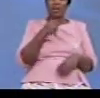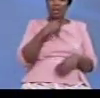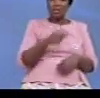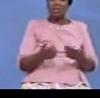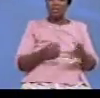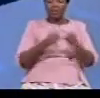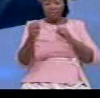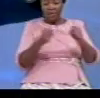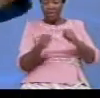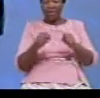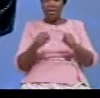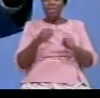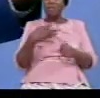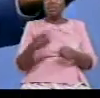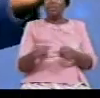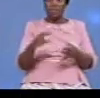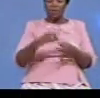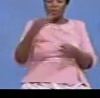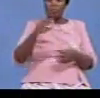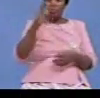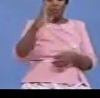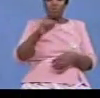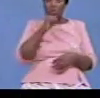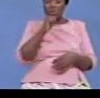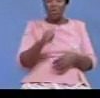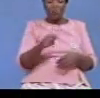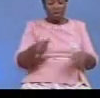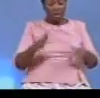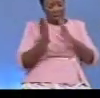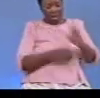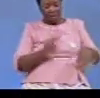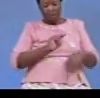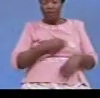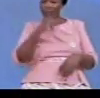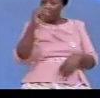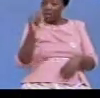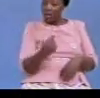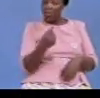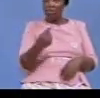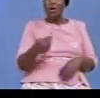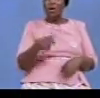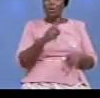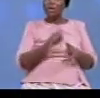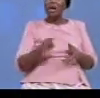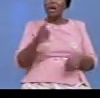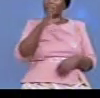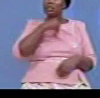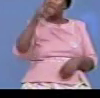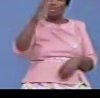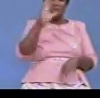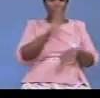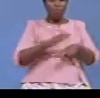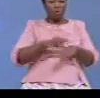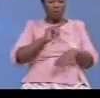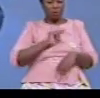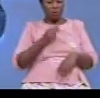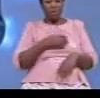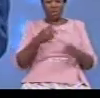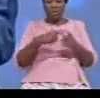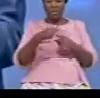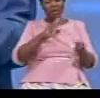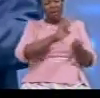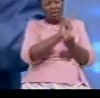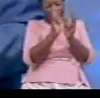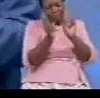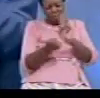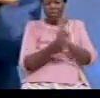the Spirit of God will not leave us alone. He wants us. And he says, repent, come